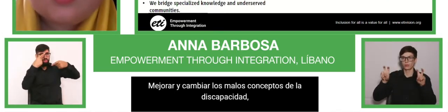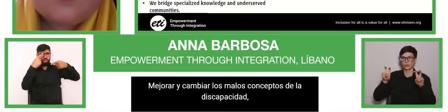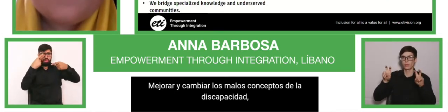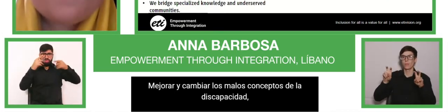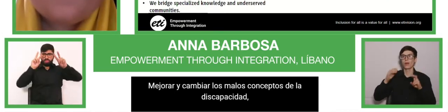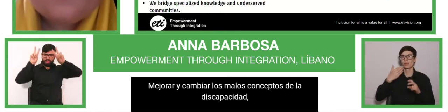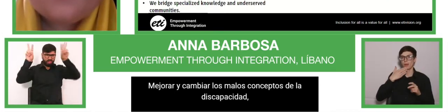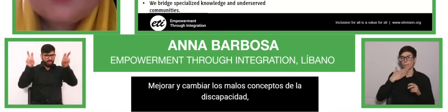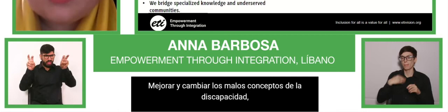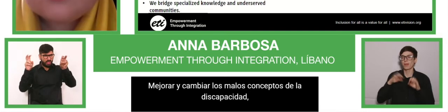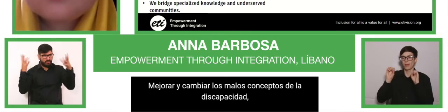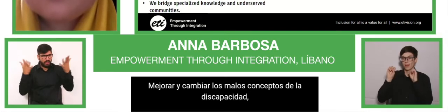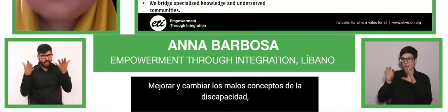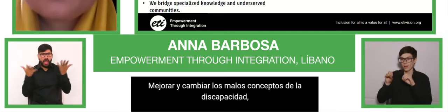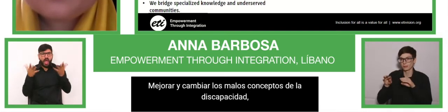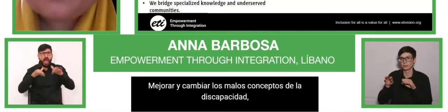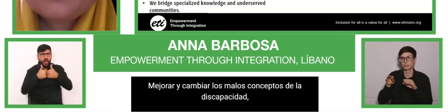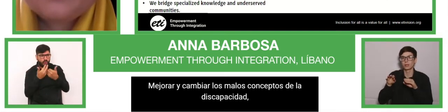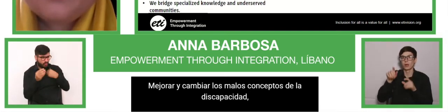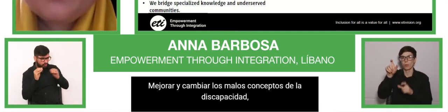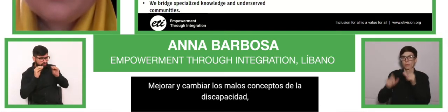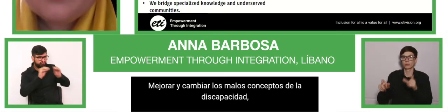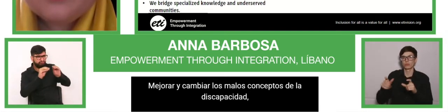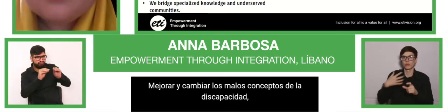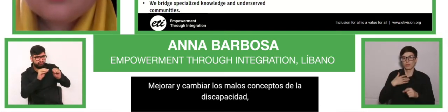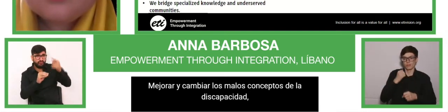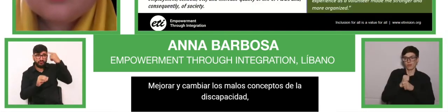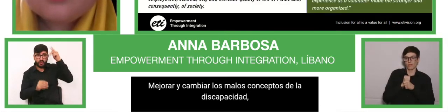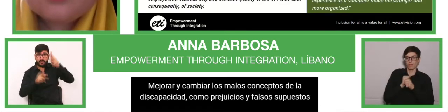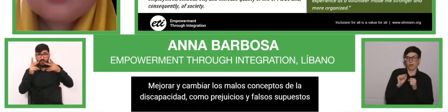disabilities. Next.